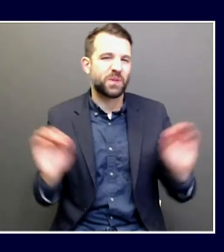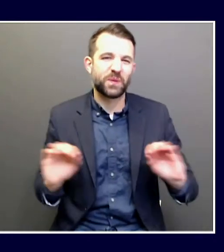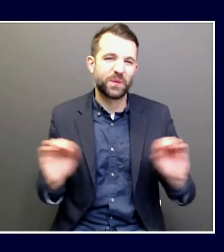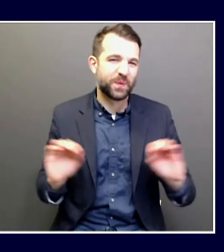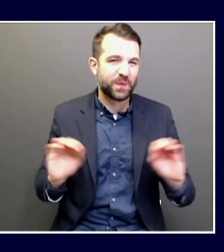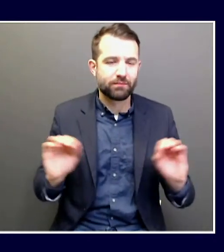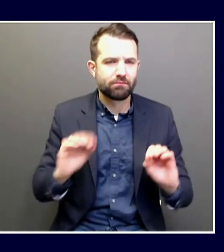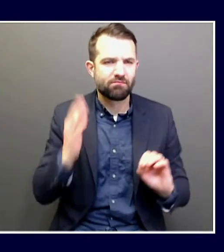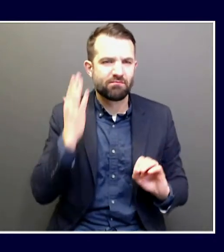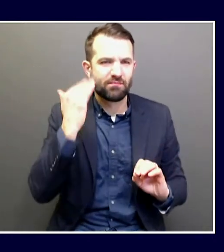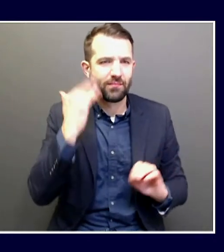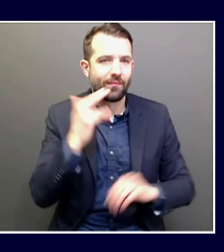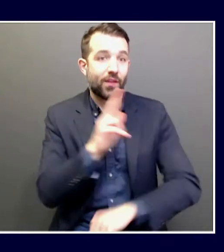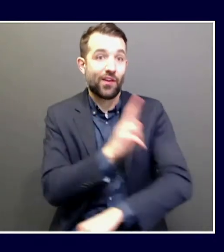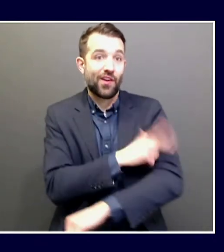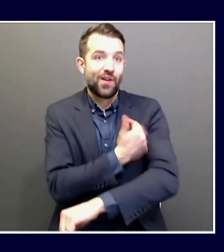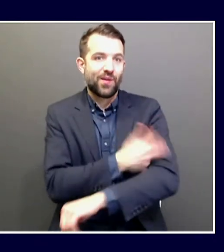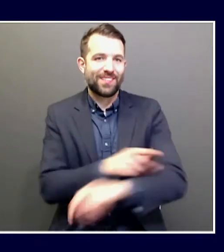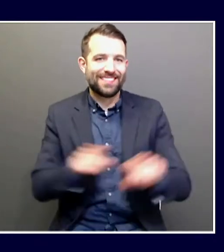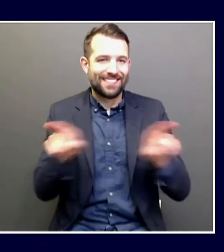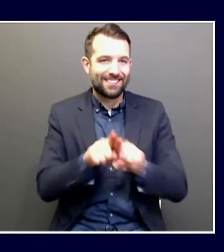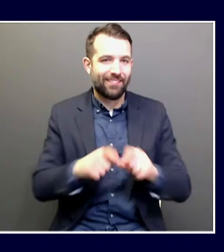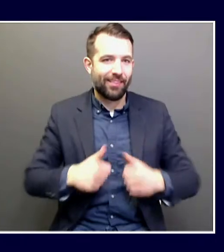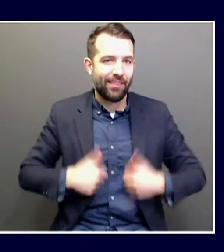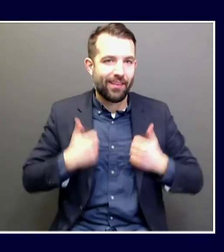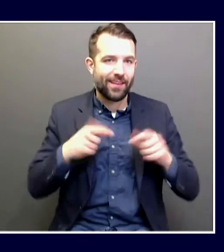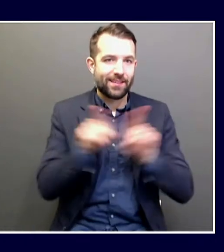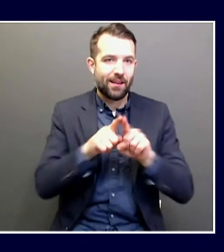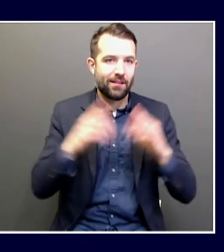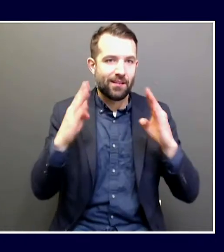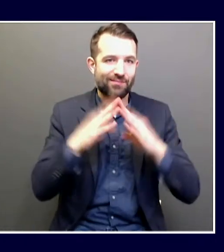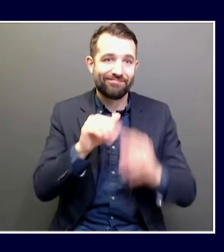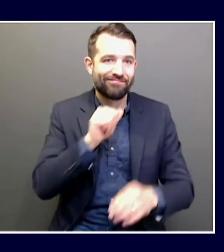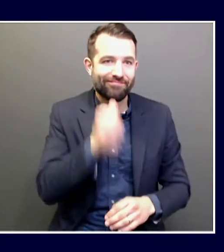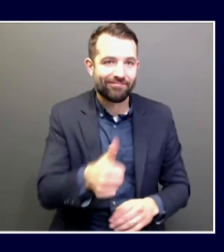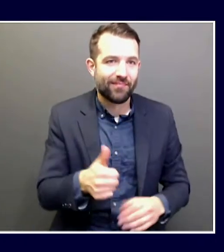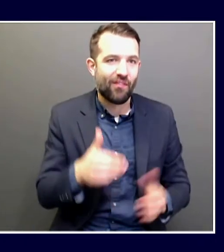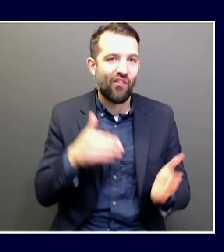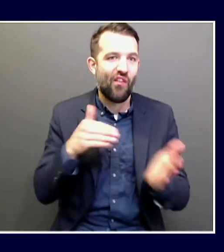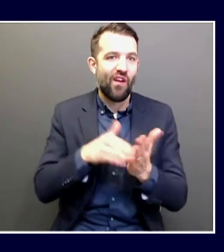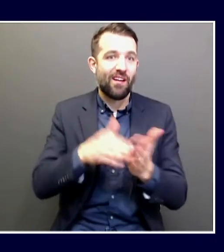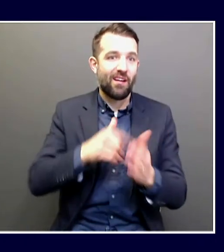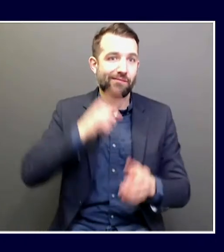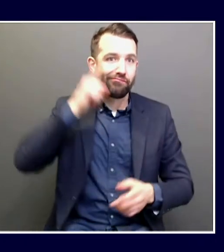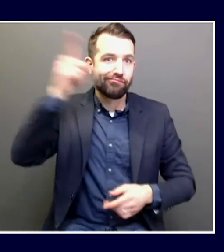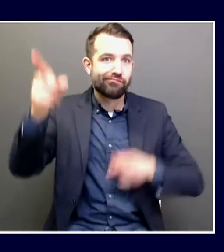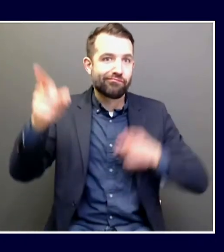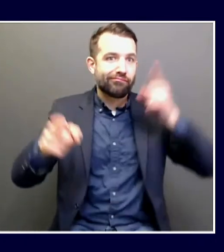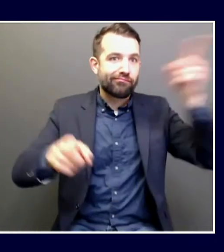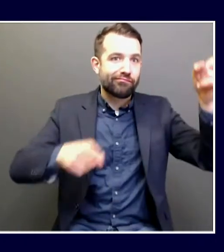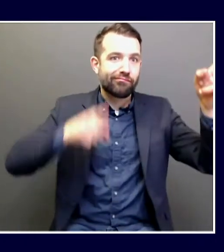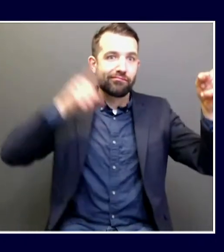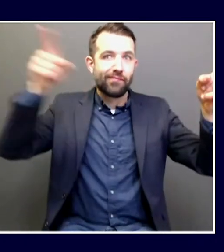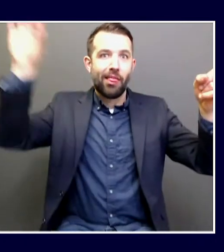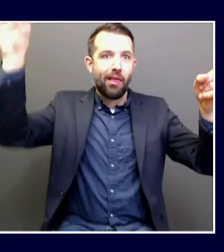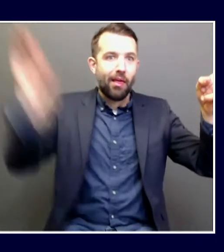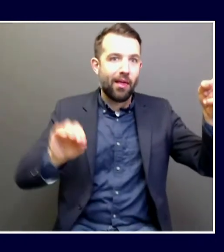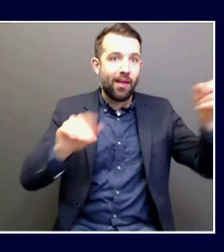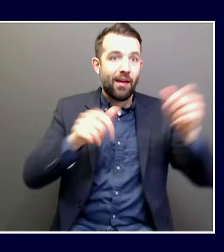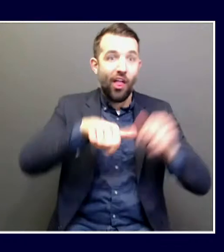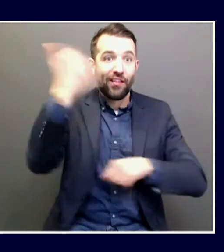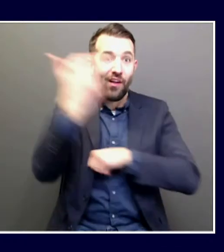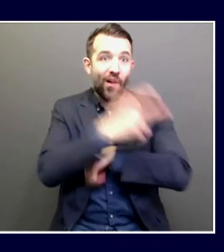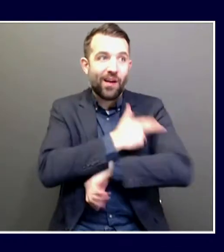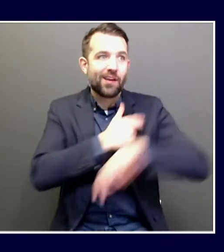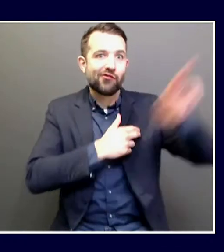live. In addition to not being geographically specific, hospitalization numbers can lag infections by 10